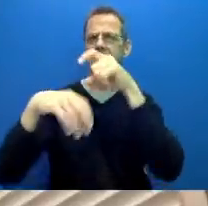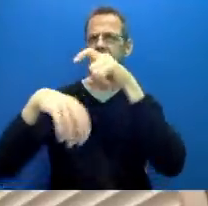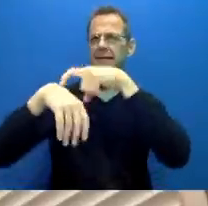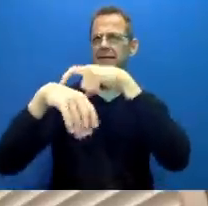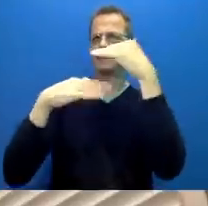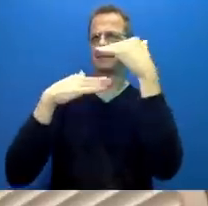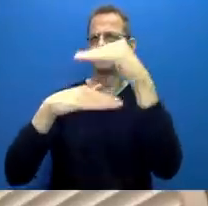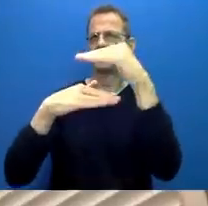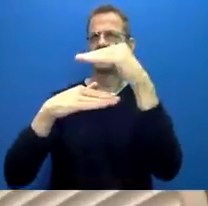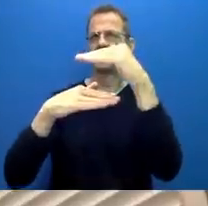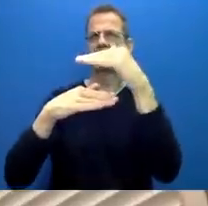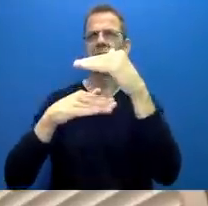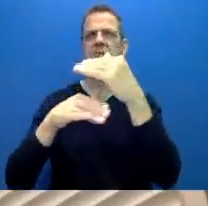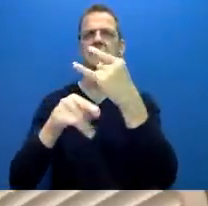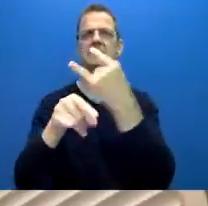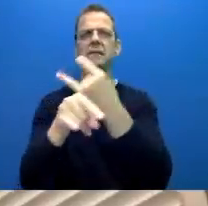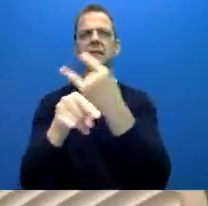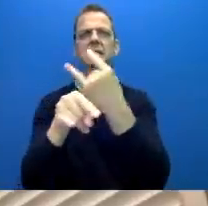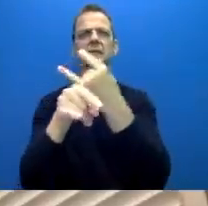is an